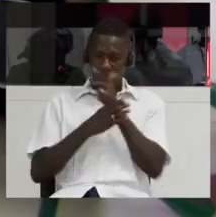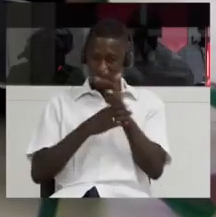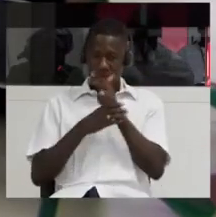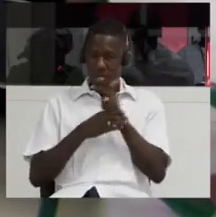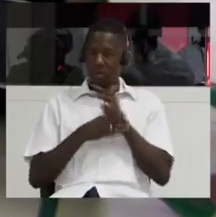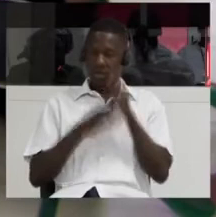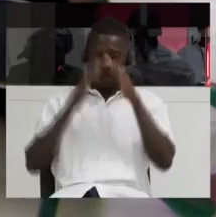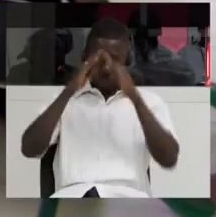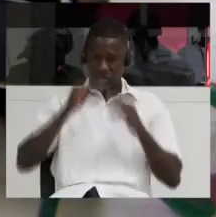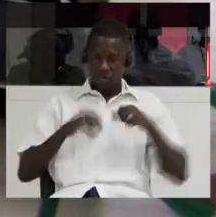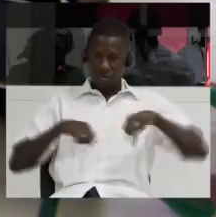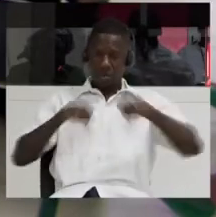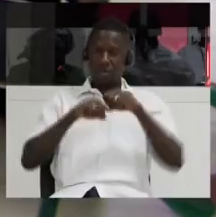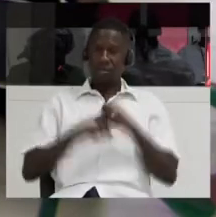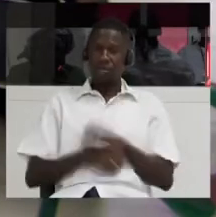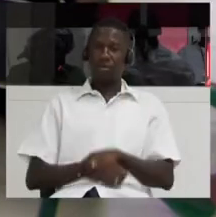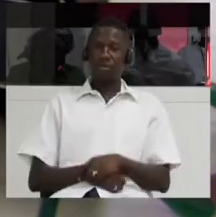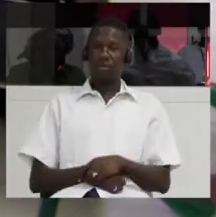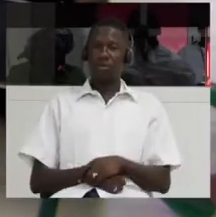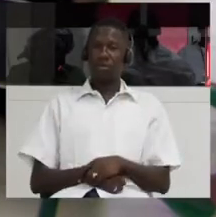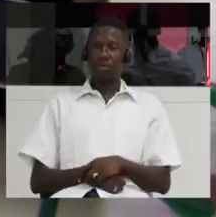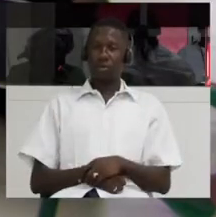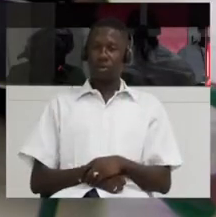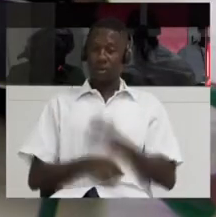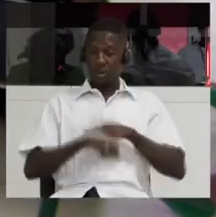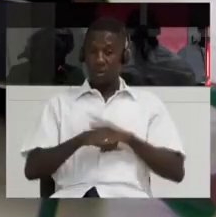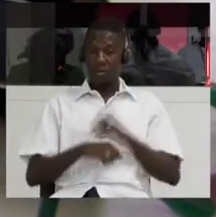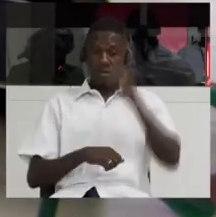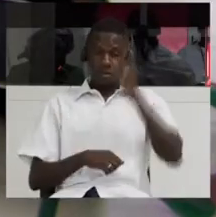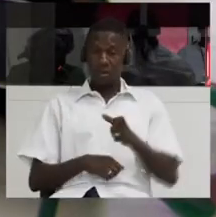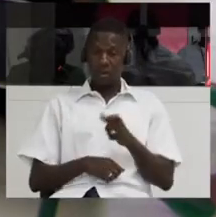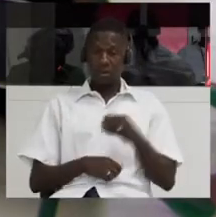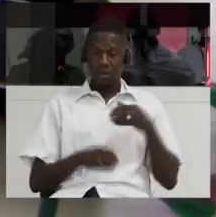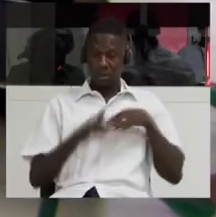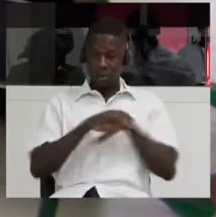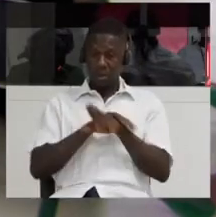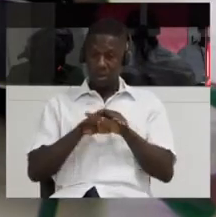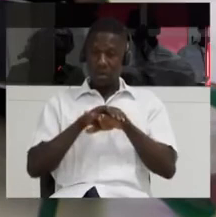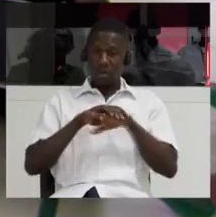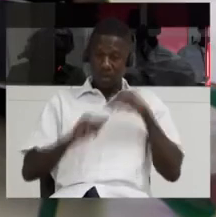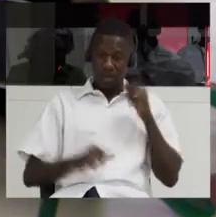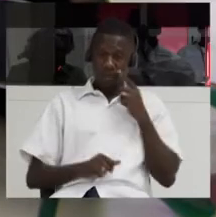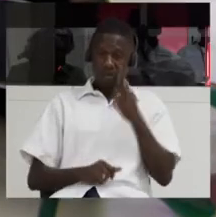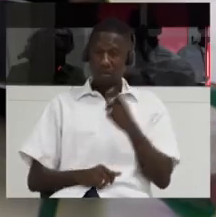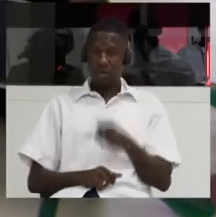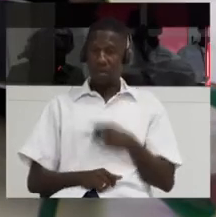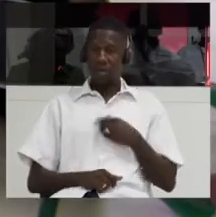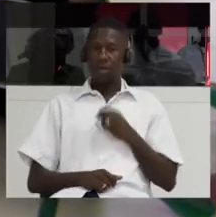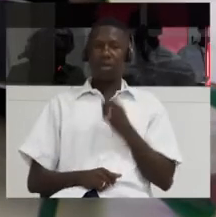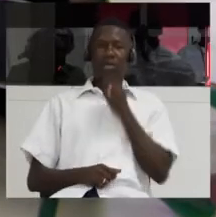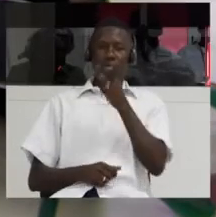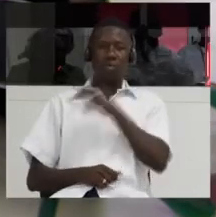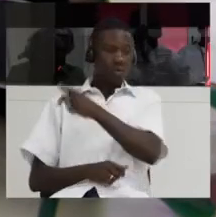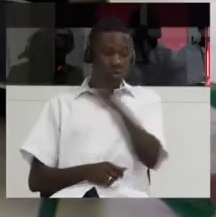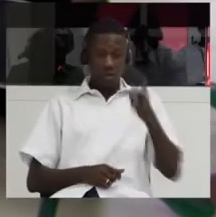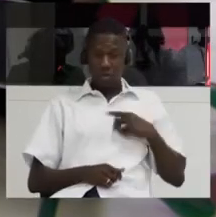the moment the person arrived, he alighted the vehicle and said, "Gentlemen, are you ready for my operation?"